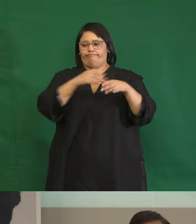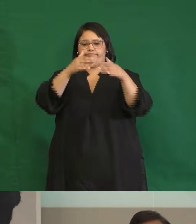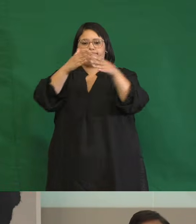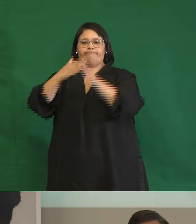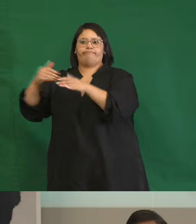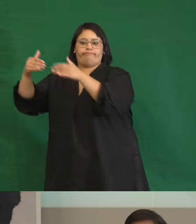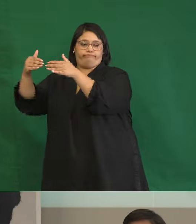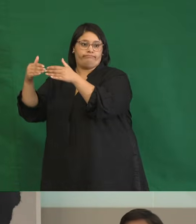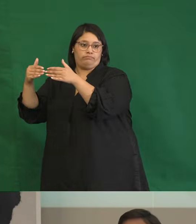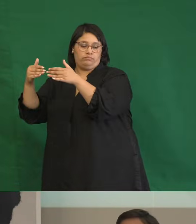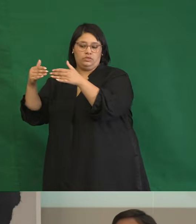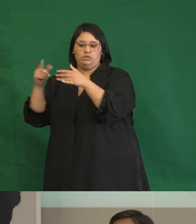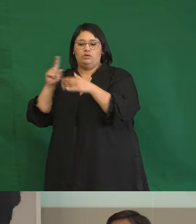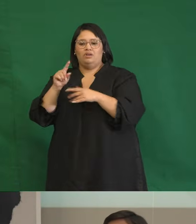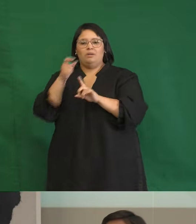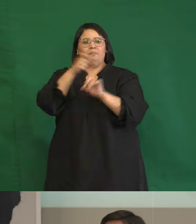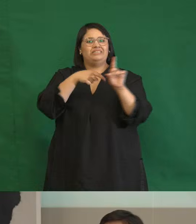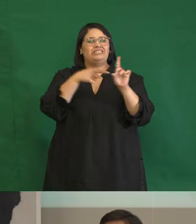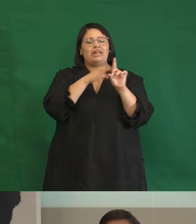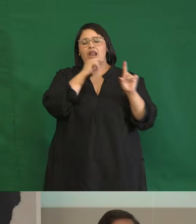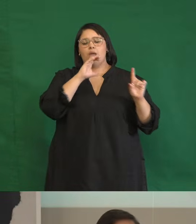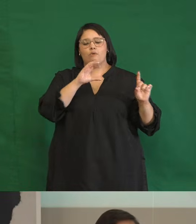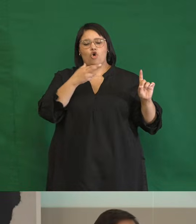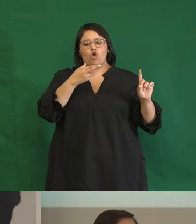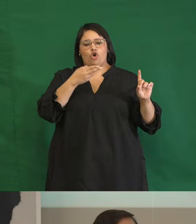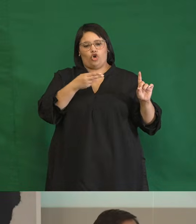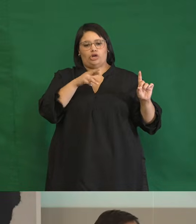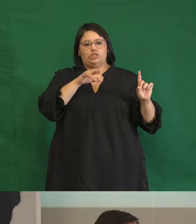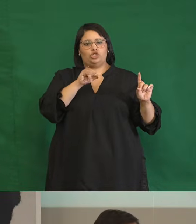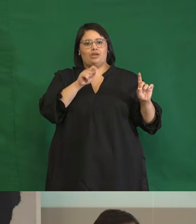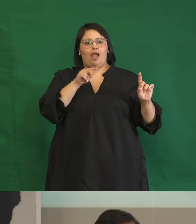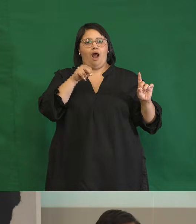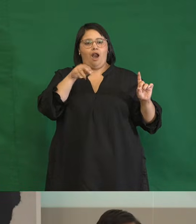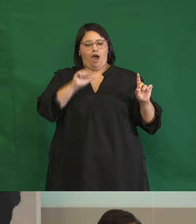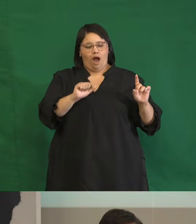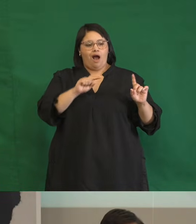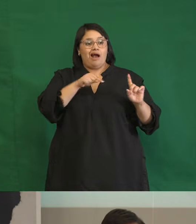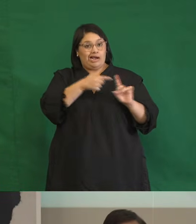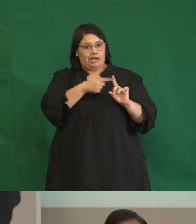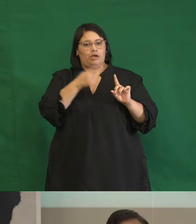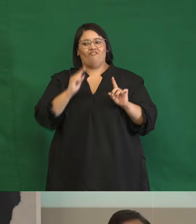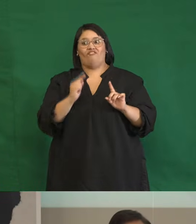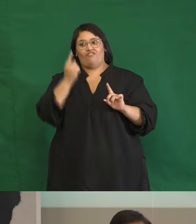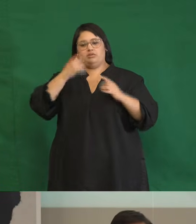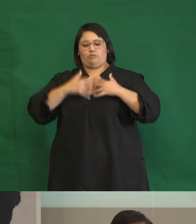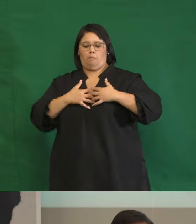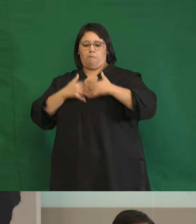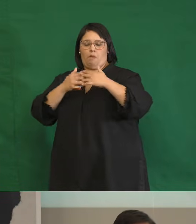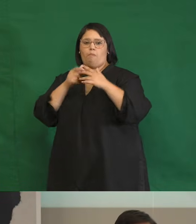Feilbaum, who was one of the very first creators of a WordNet,